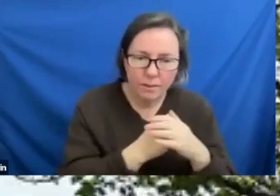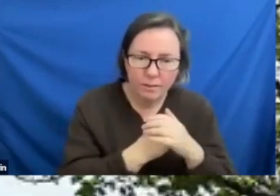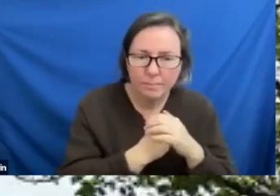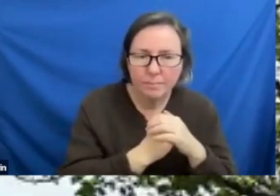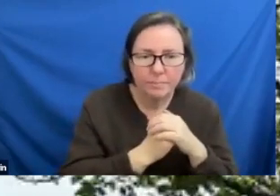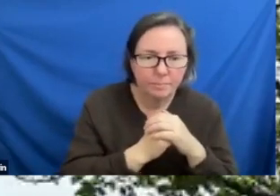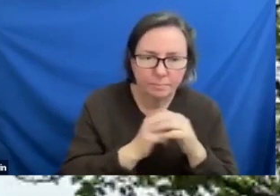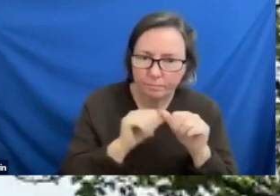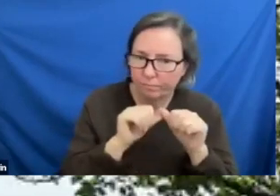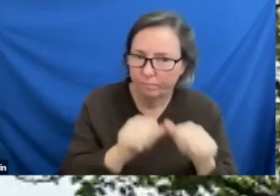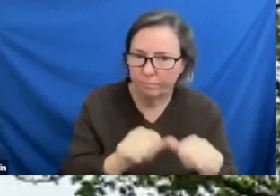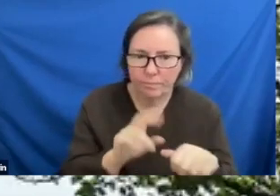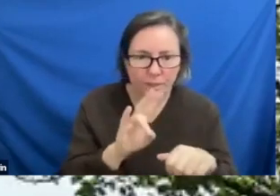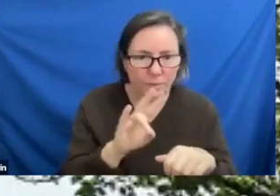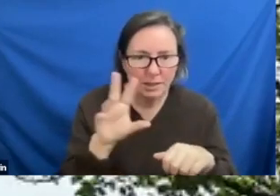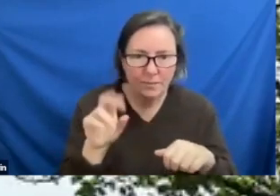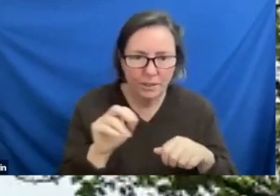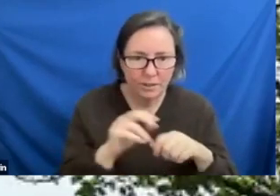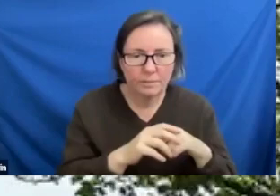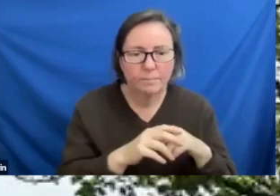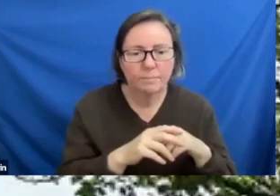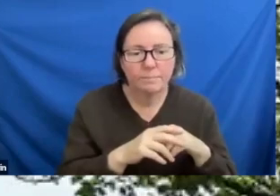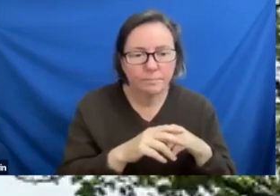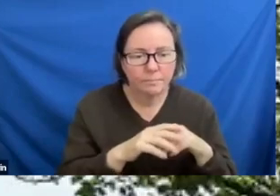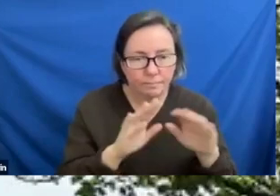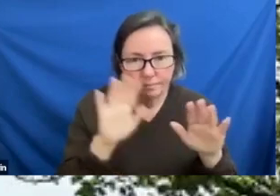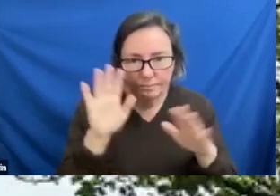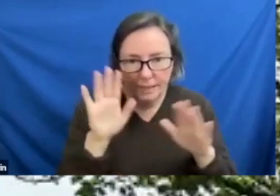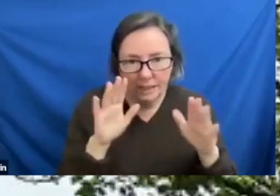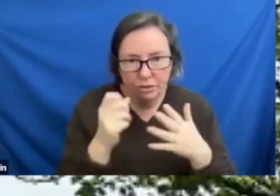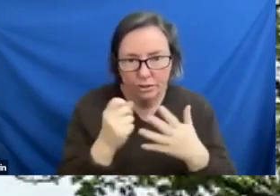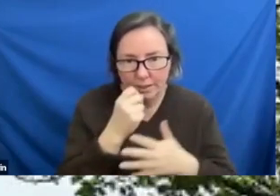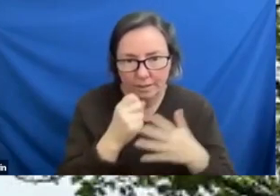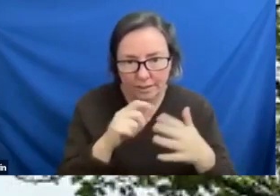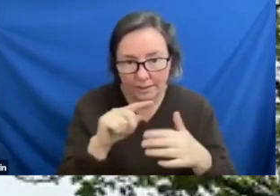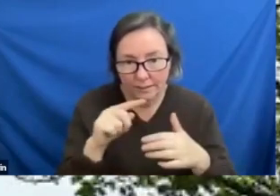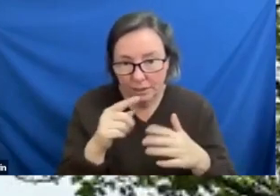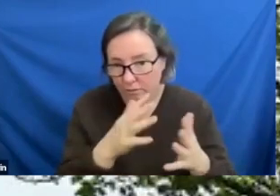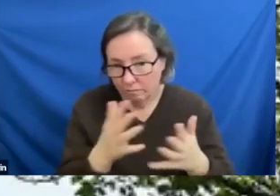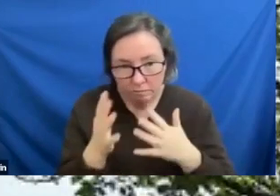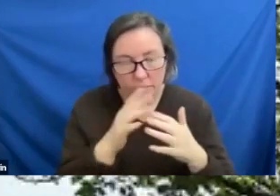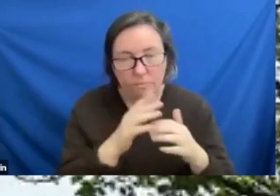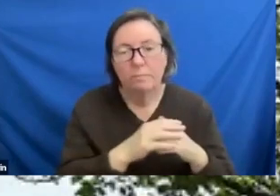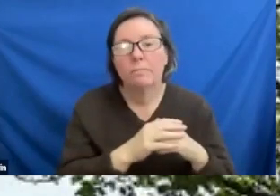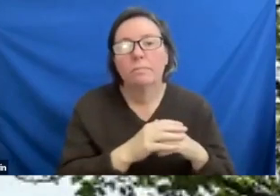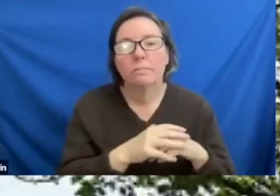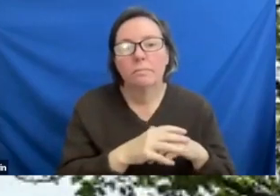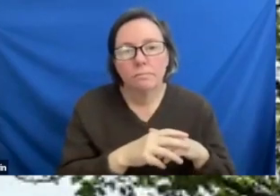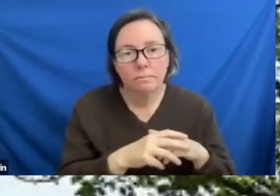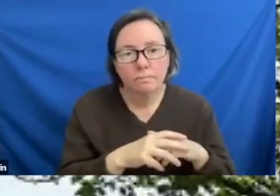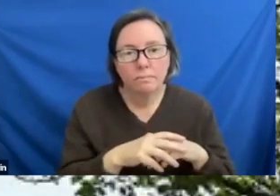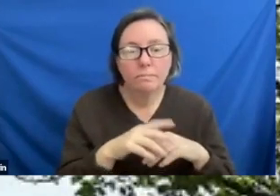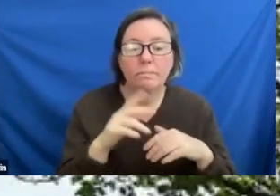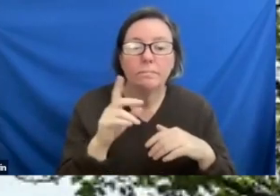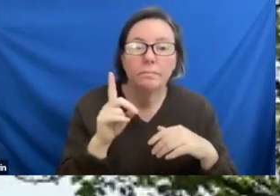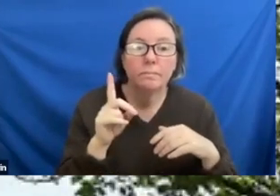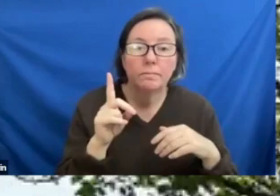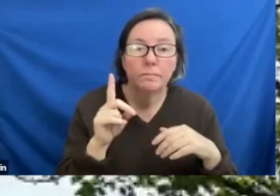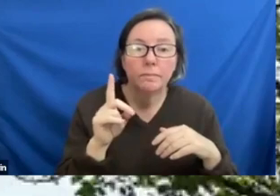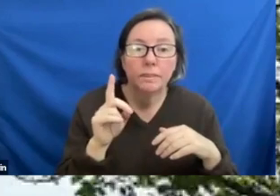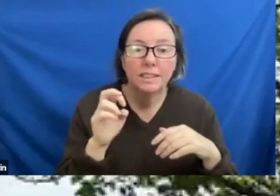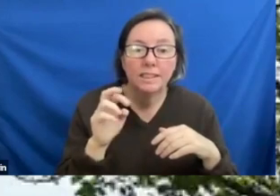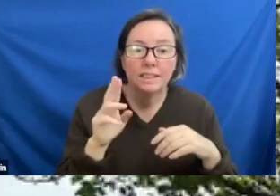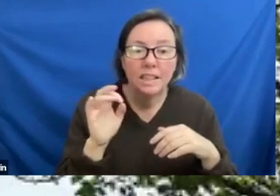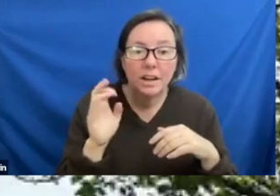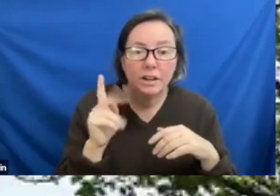until 7:30, we're going to prioritize the hands raised. So I just want to make sure that I mentioned that as well. So Derek, I'll give you permission to unmute